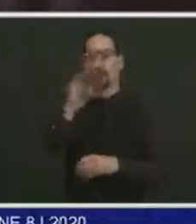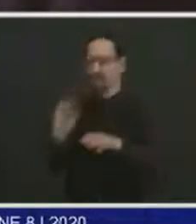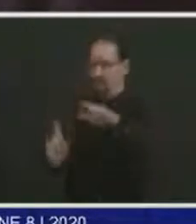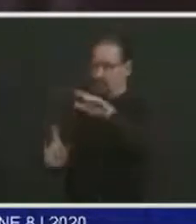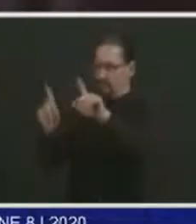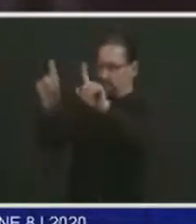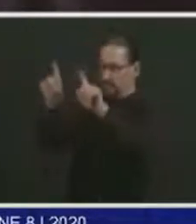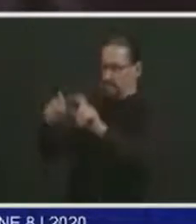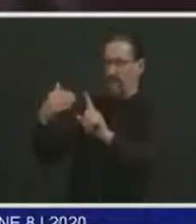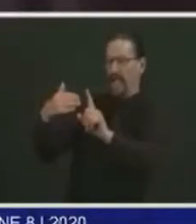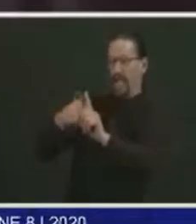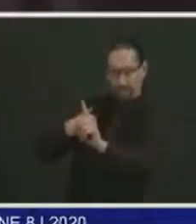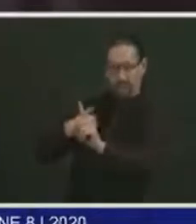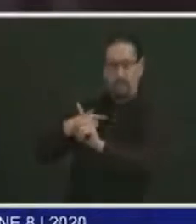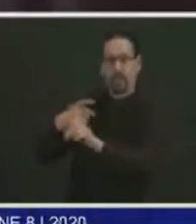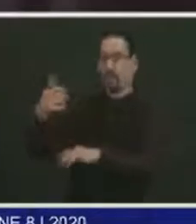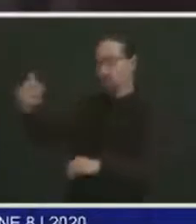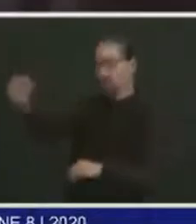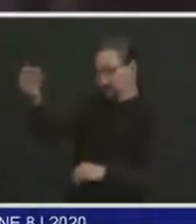infected.